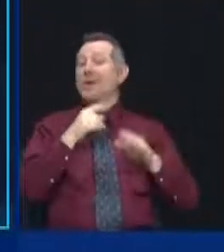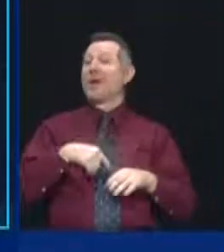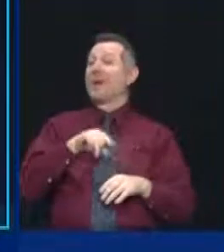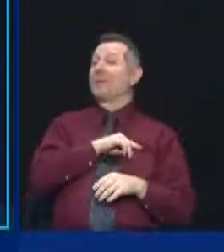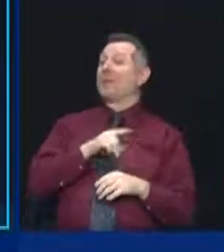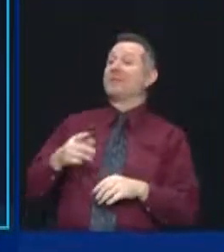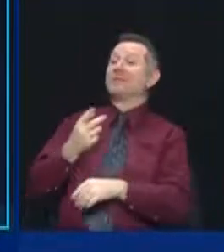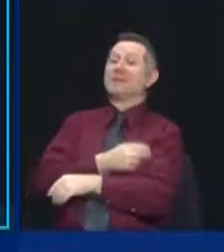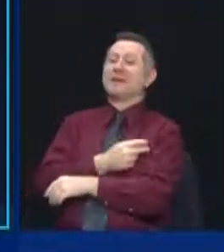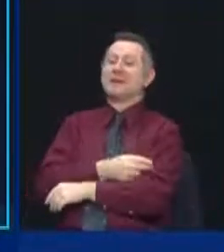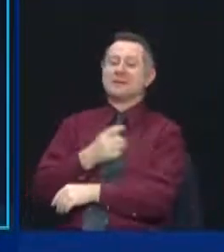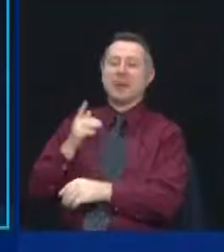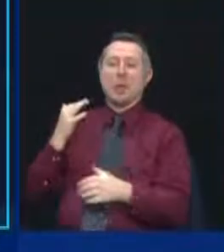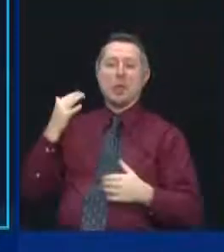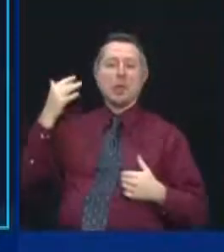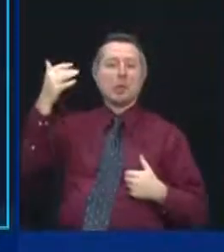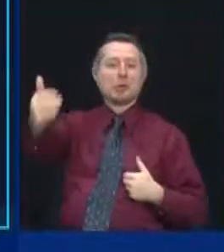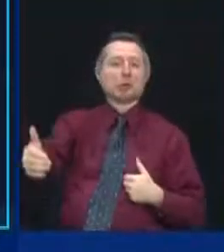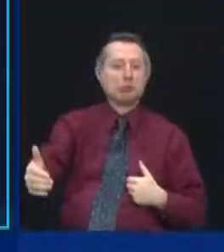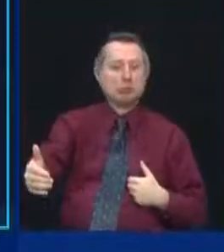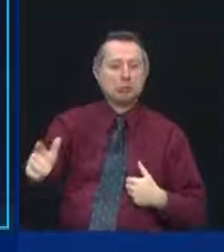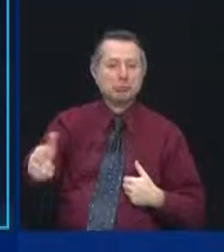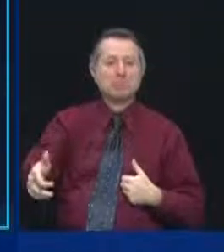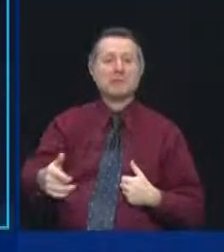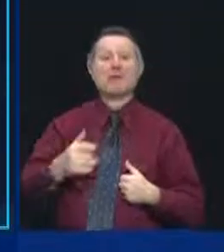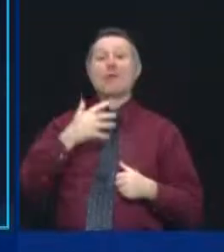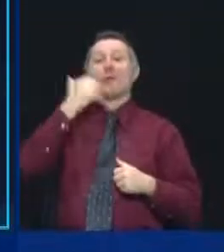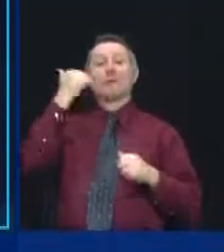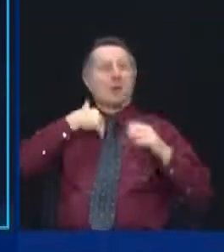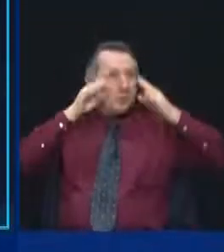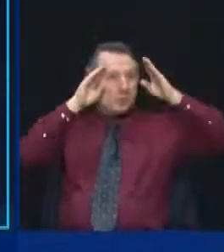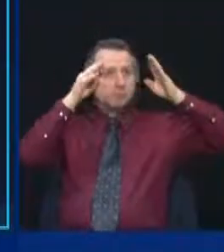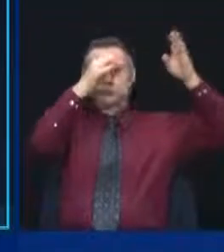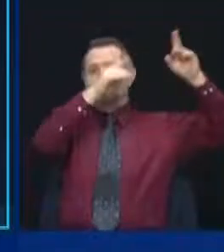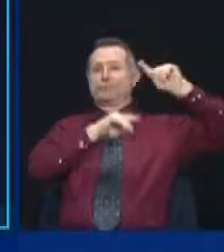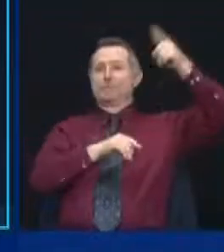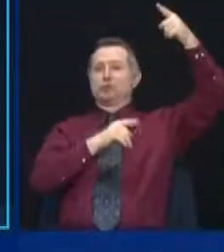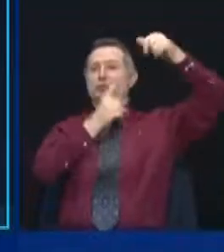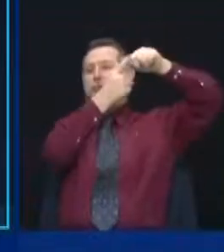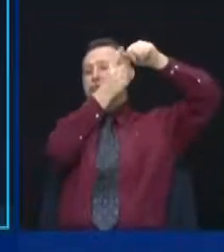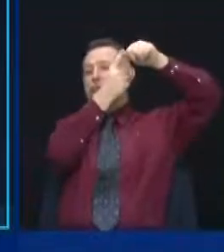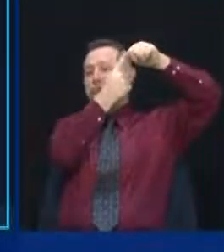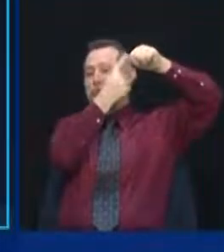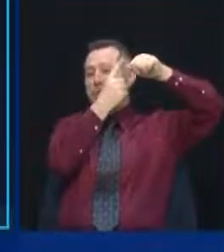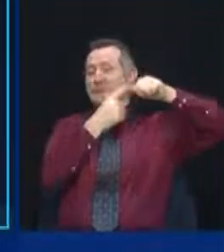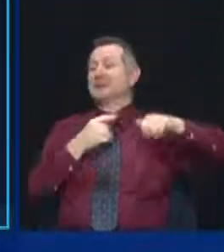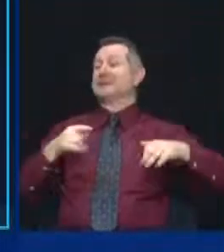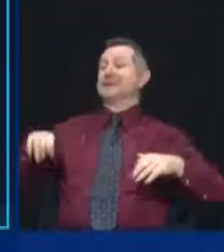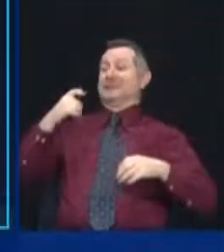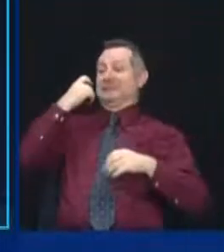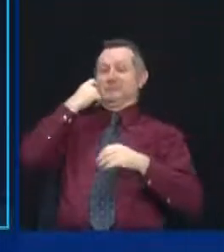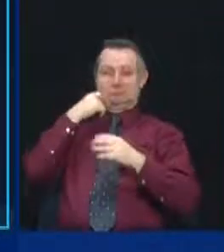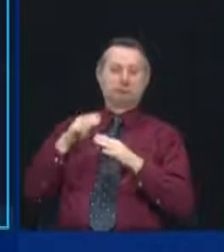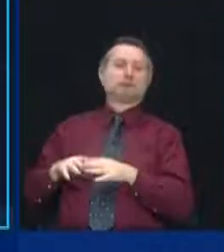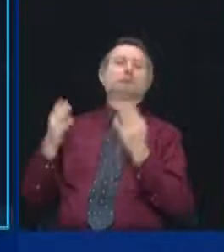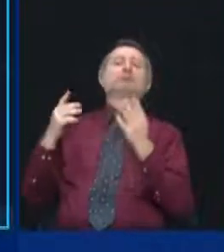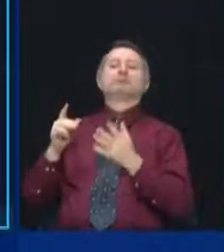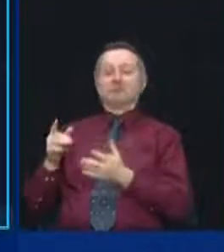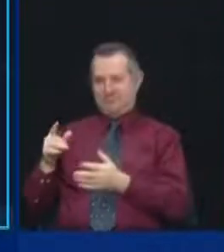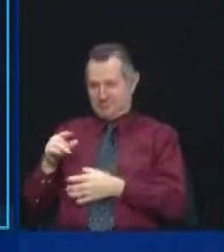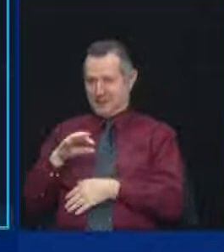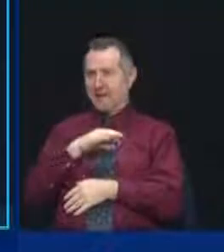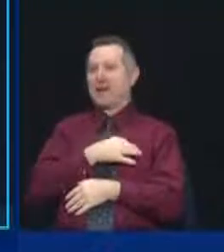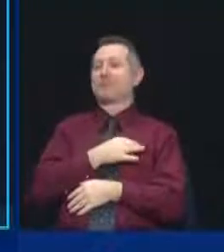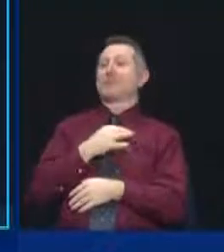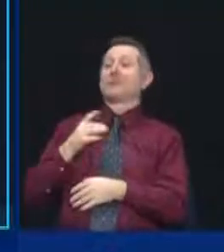were eligible. They just were eligible a few weeks ago. And the attitude all along has been, I'm young and I'm strong, I can